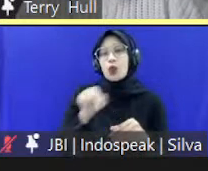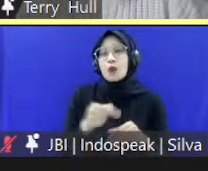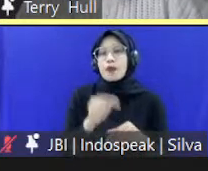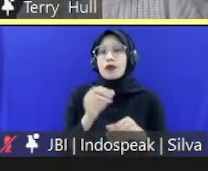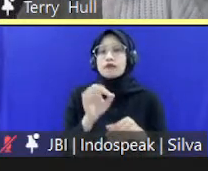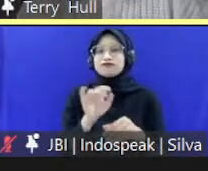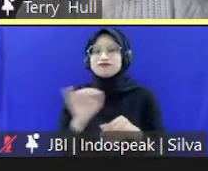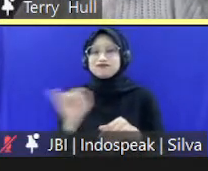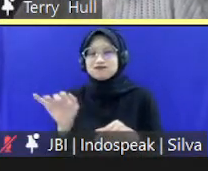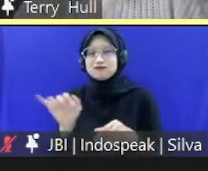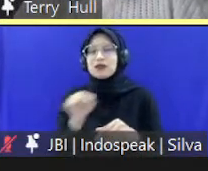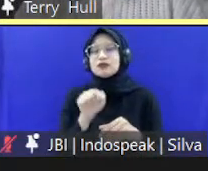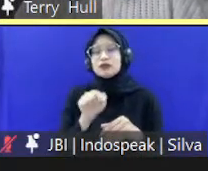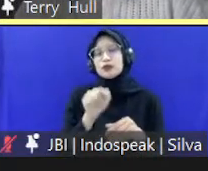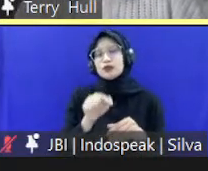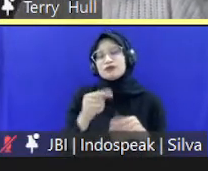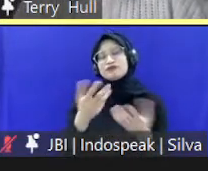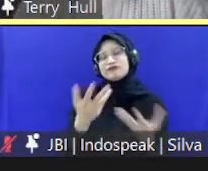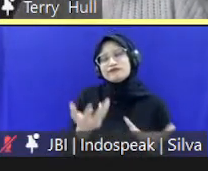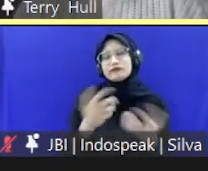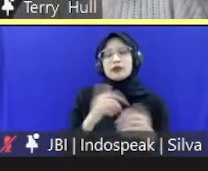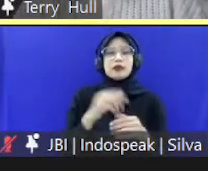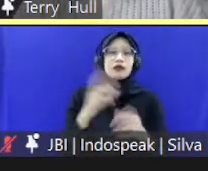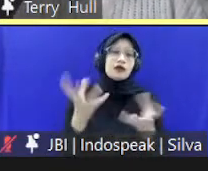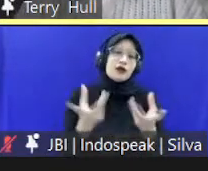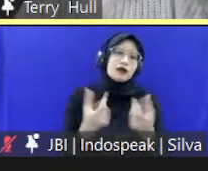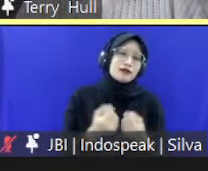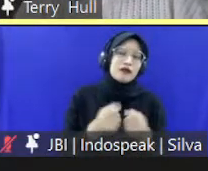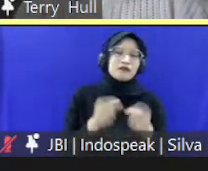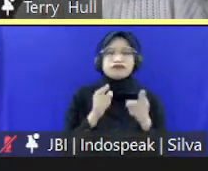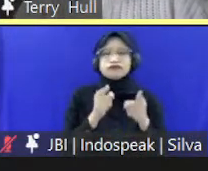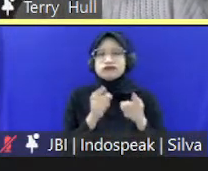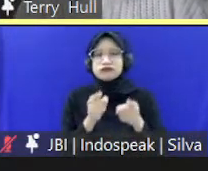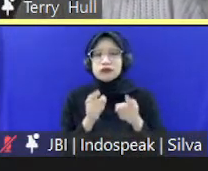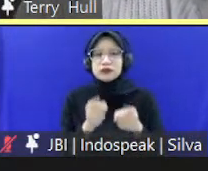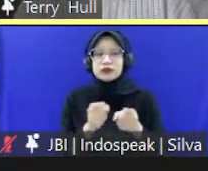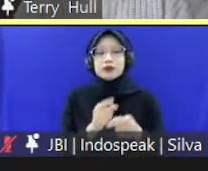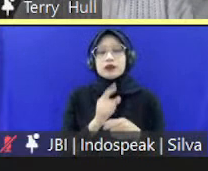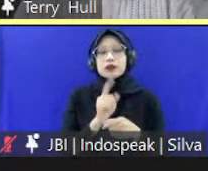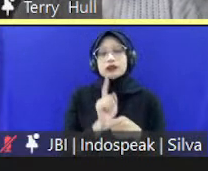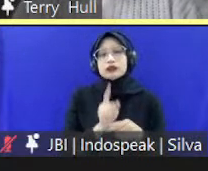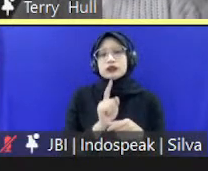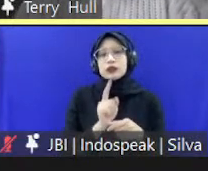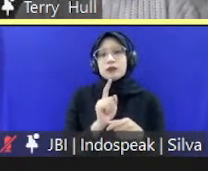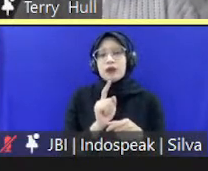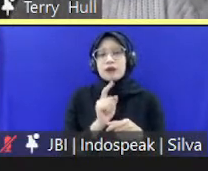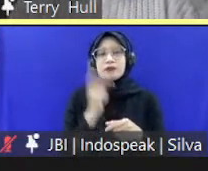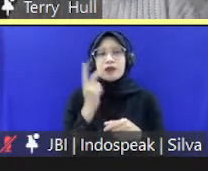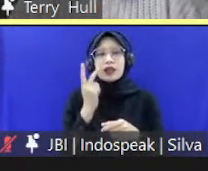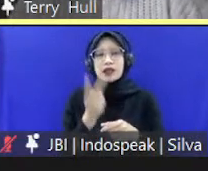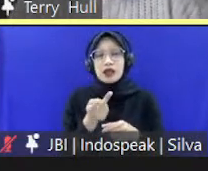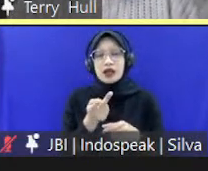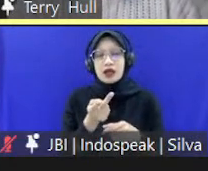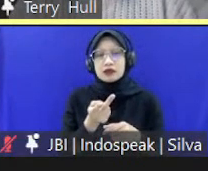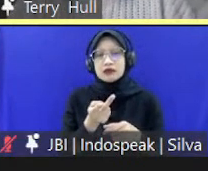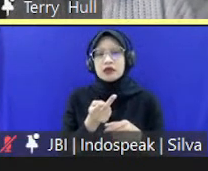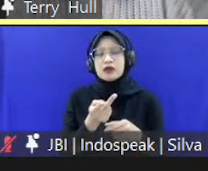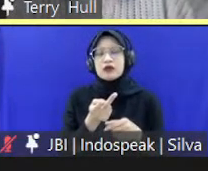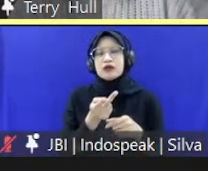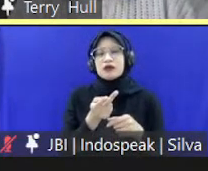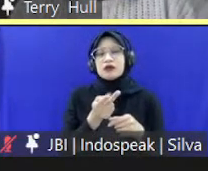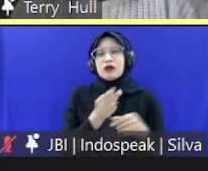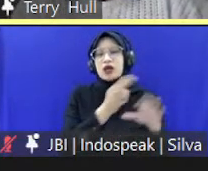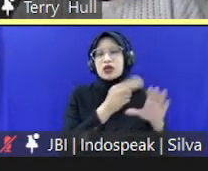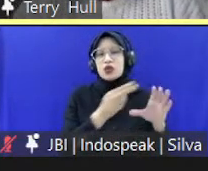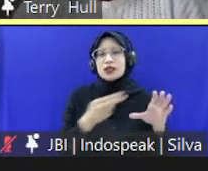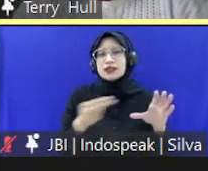disturbing, and I'm sure that my friends and colleagues at the demographic institutes across Indonesia will be